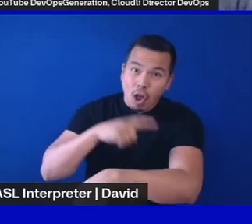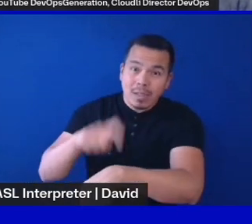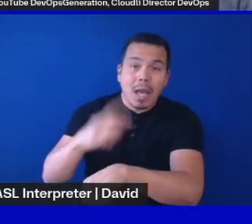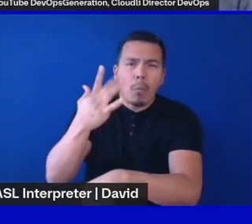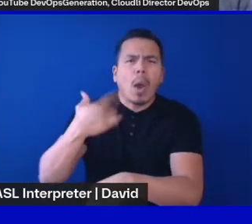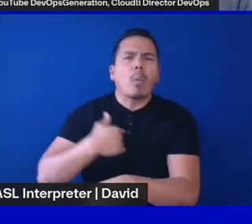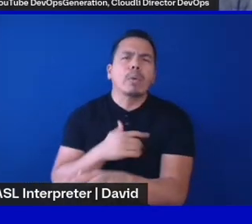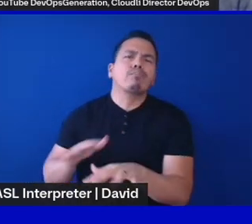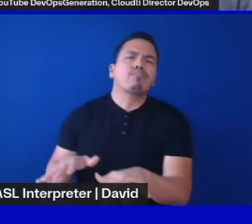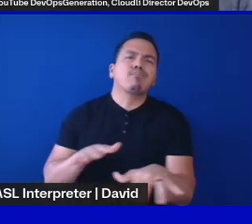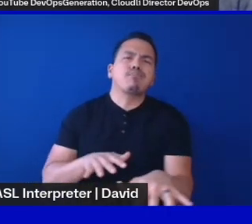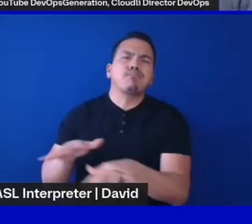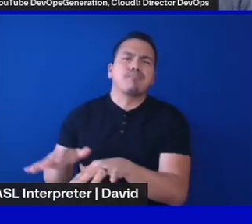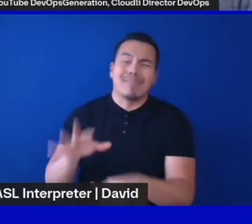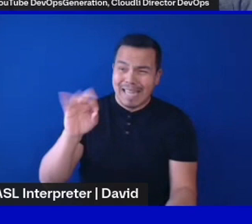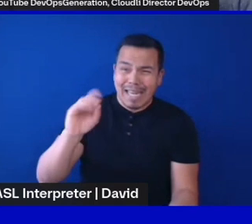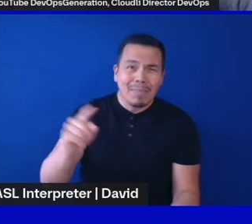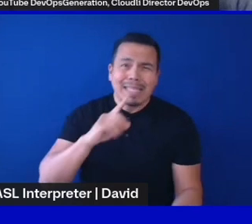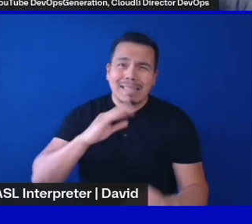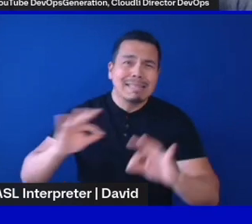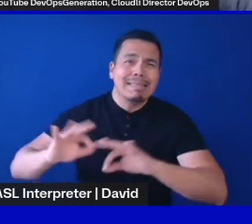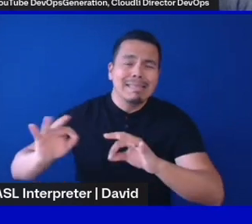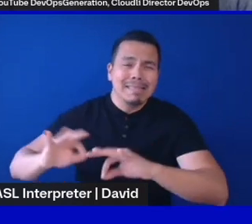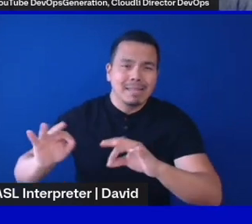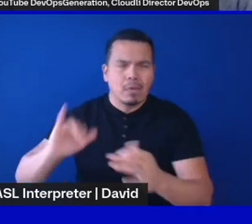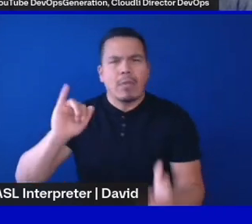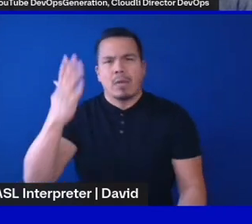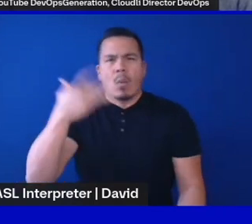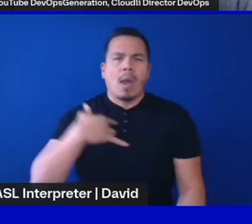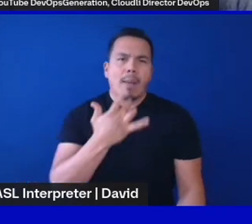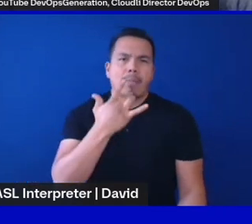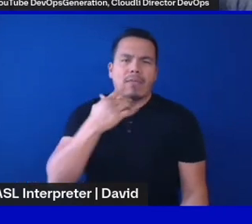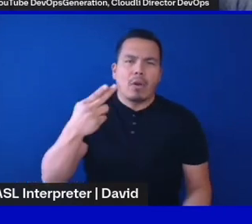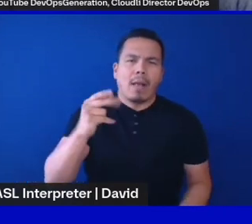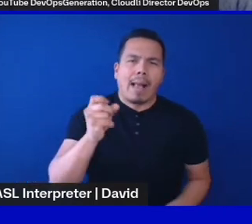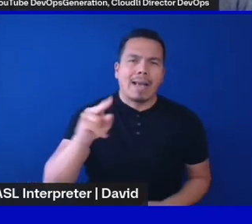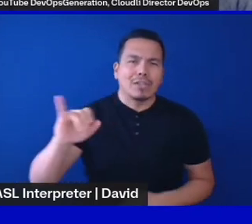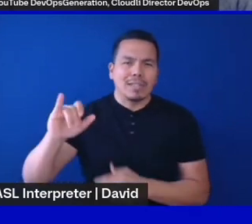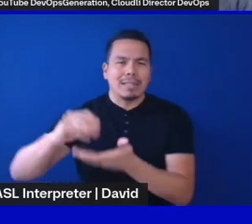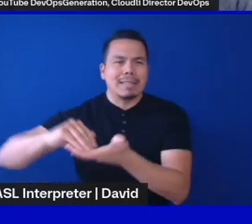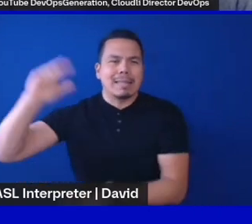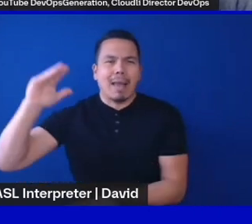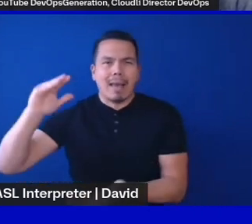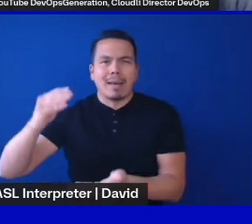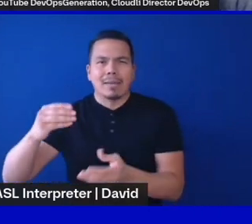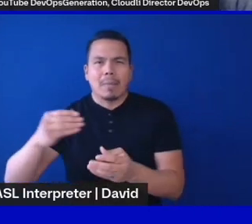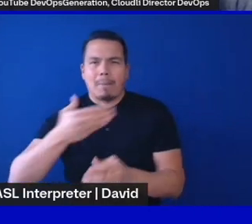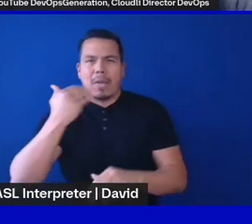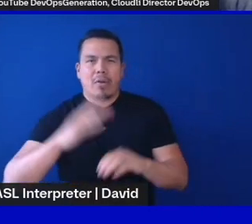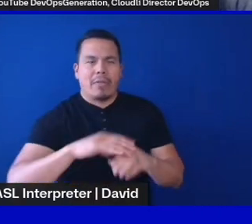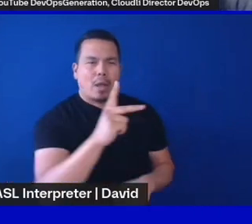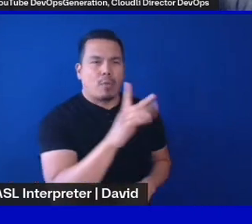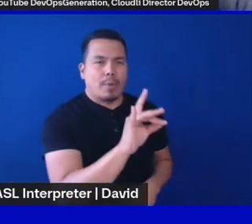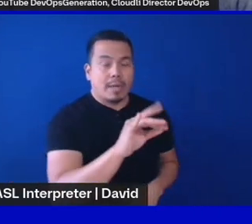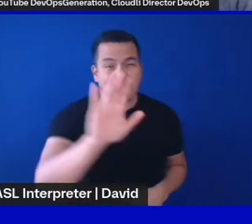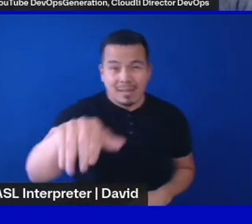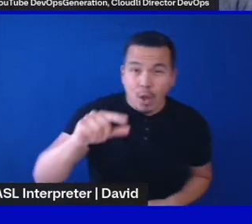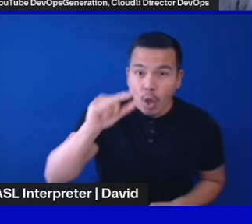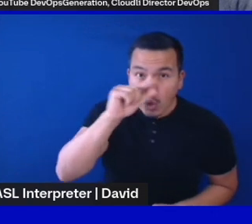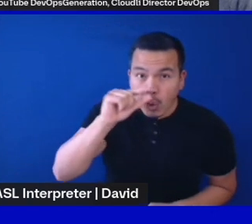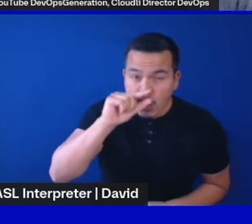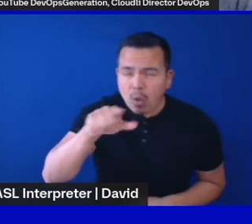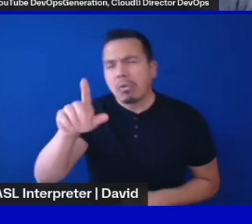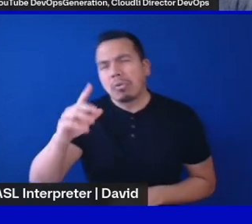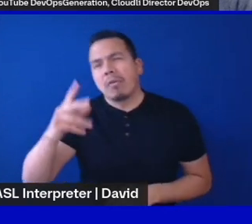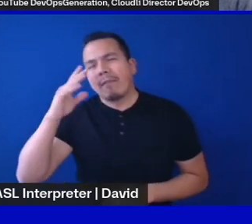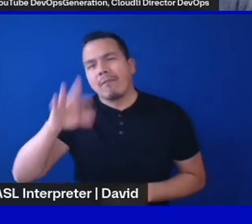So for me, those are some of the things I prefer about HashiStack and over Kubernetes. Now, if you go on Google, I'm sure you can find plenty of more reasons. And